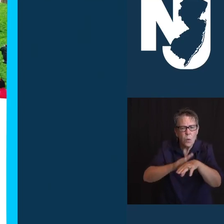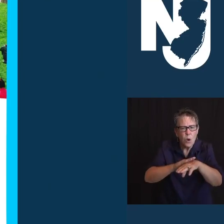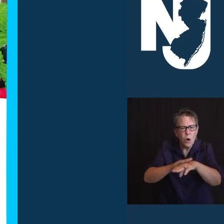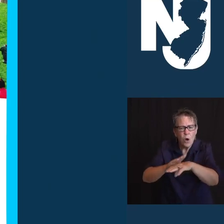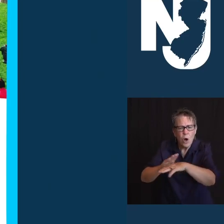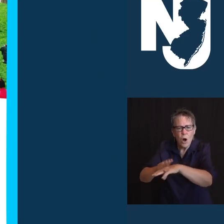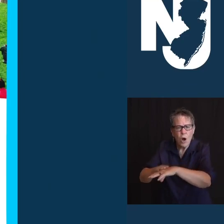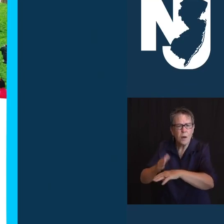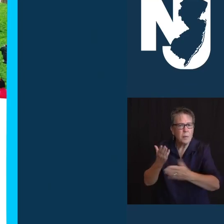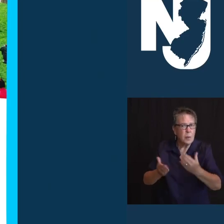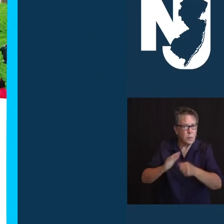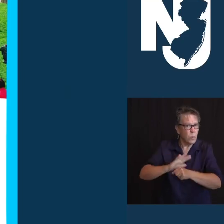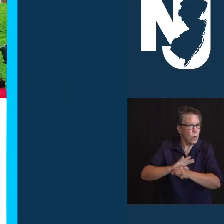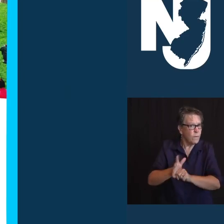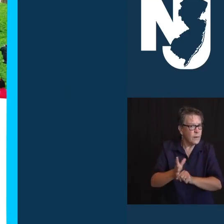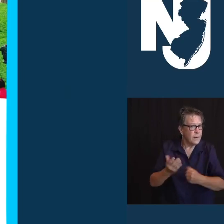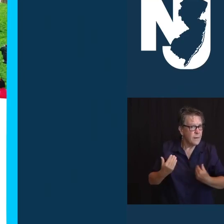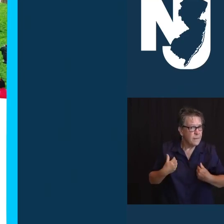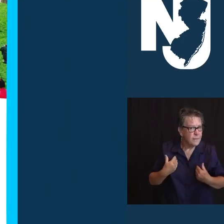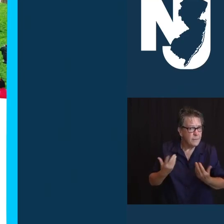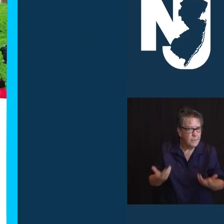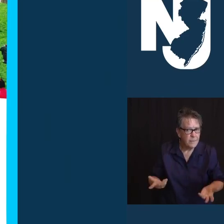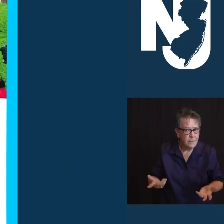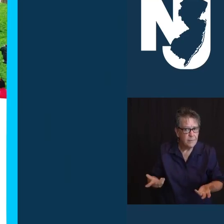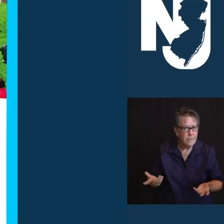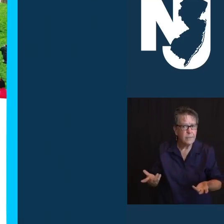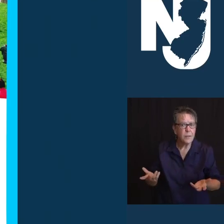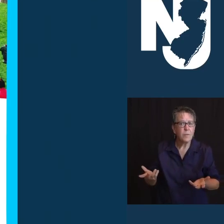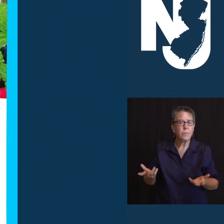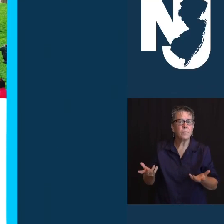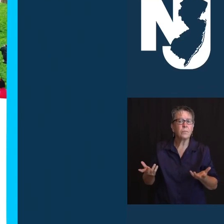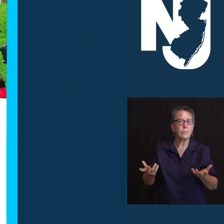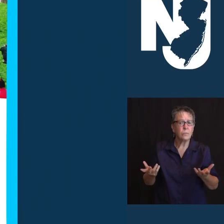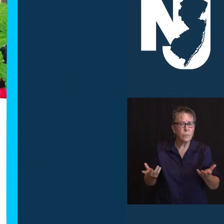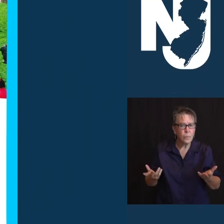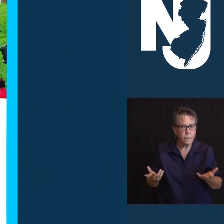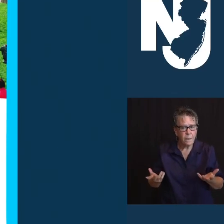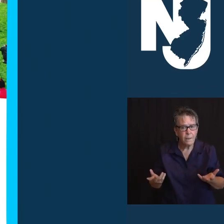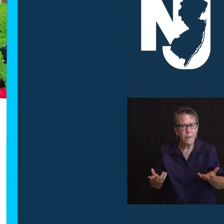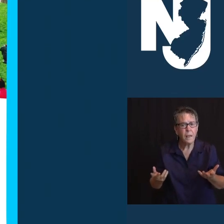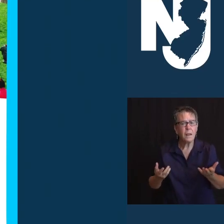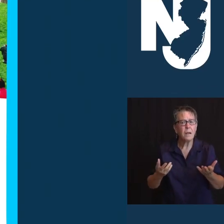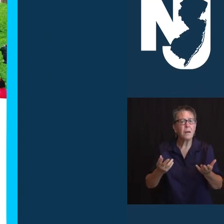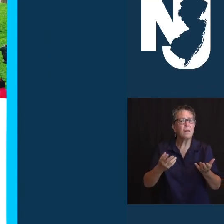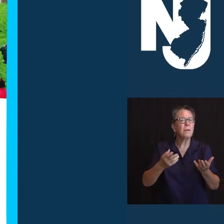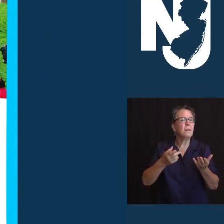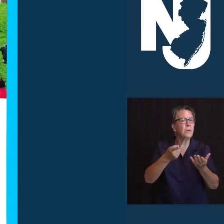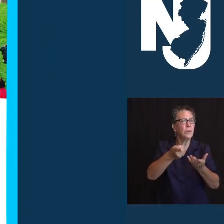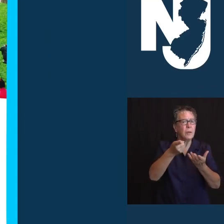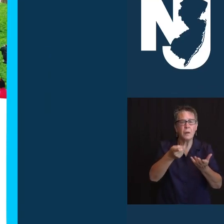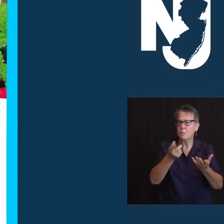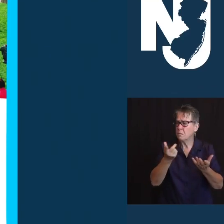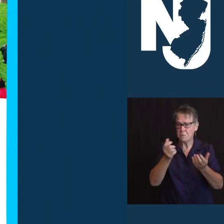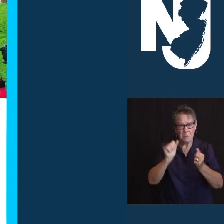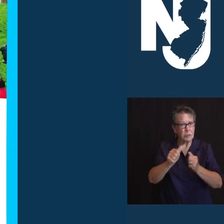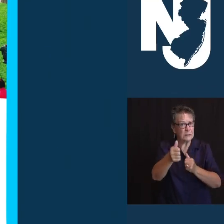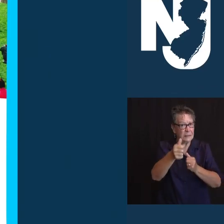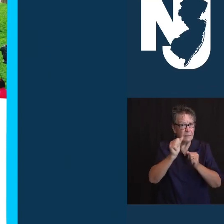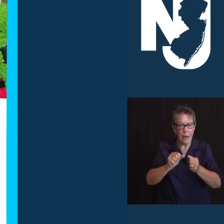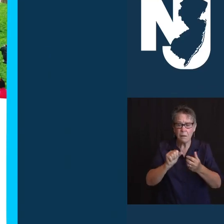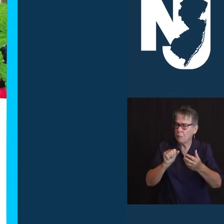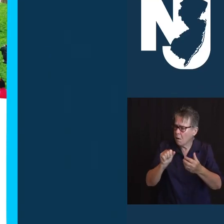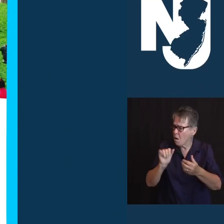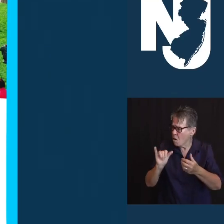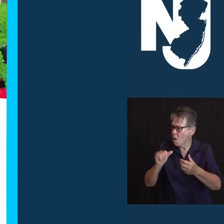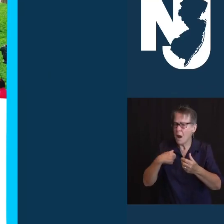don't infect your family, there are housing resources available in every county. If you are uninsured, they will give